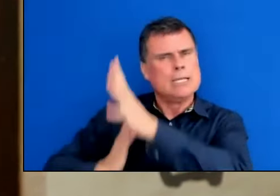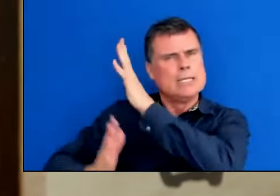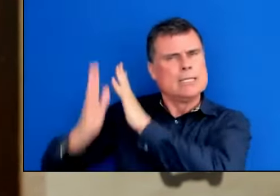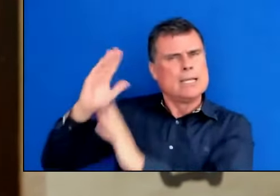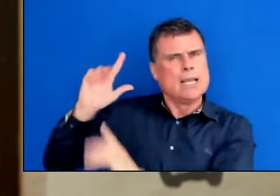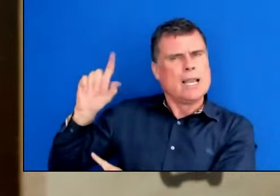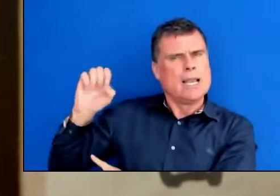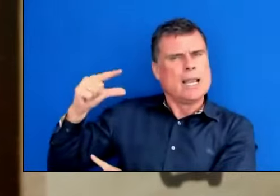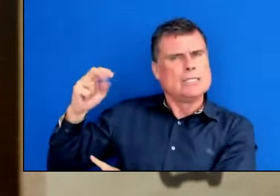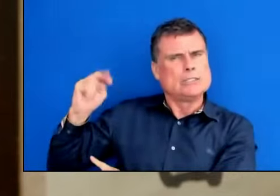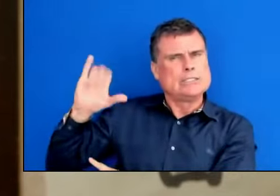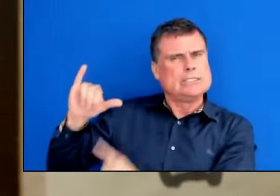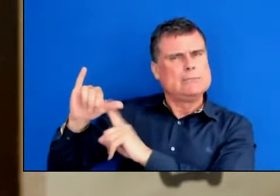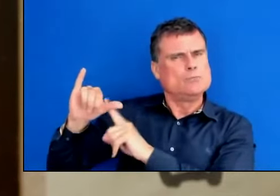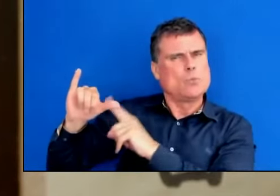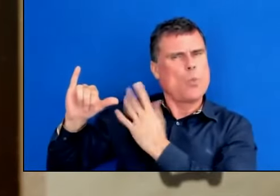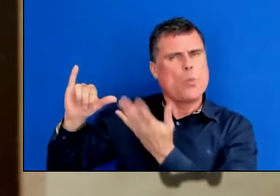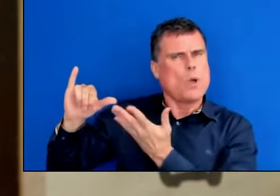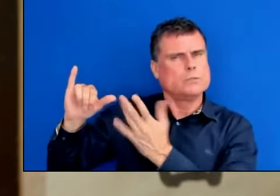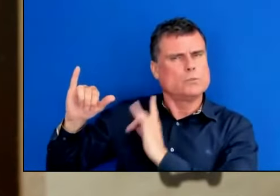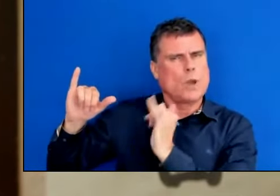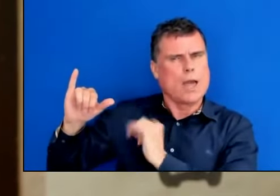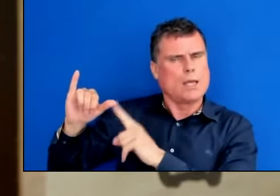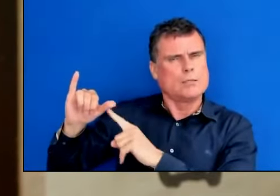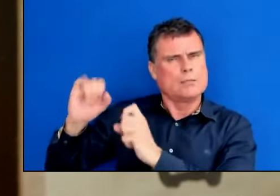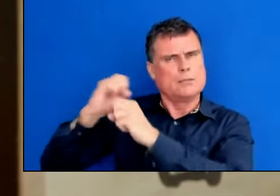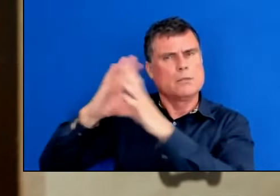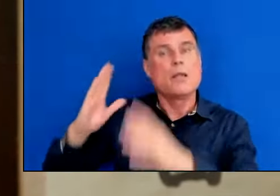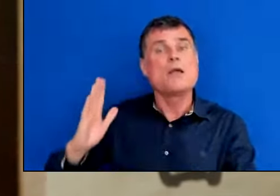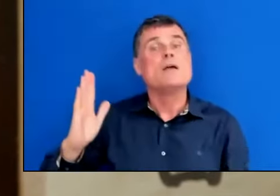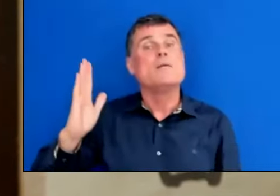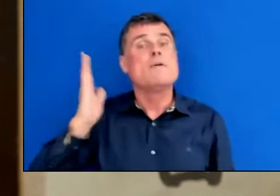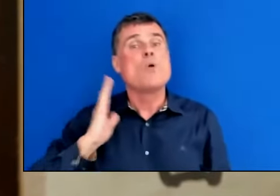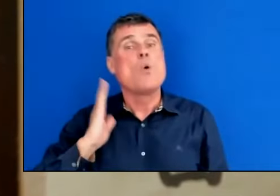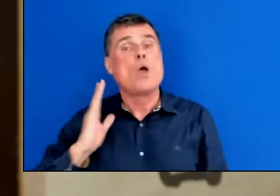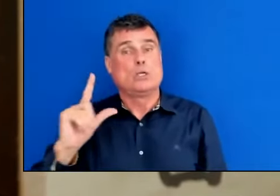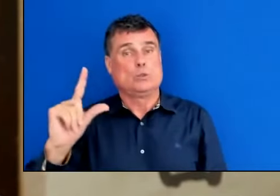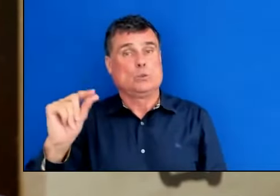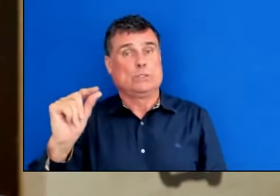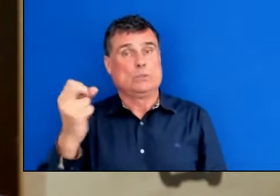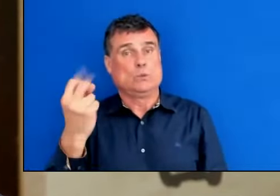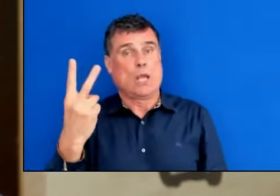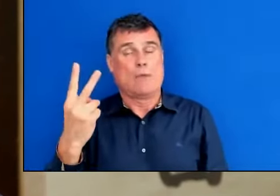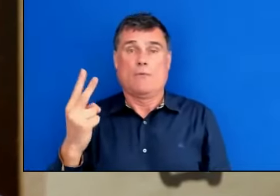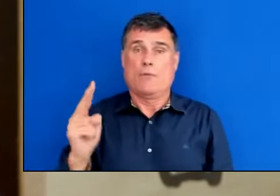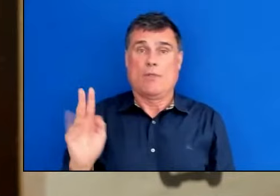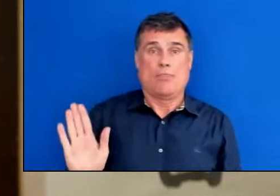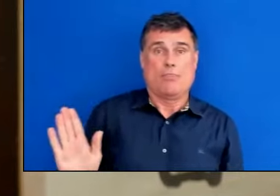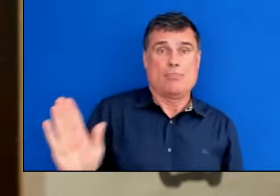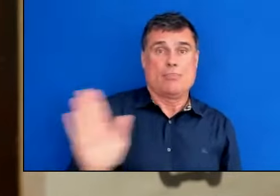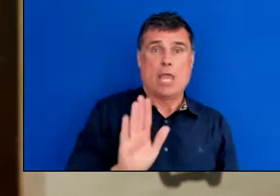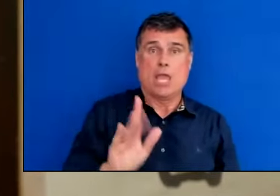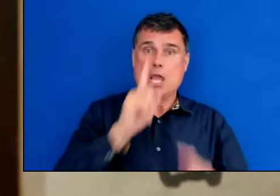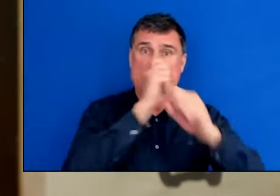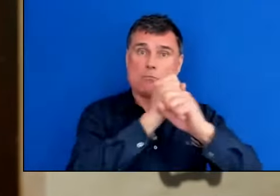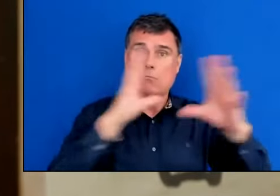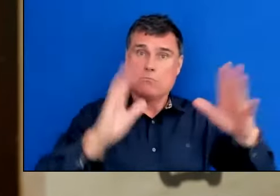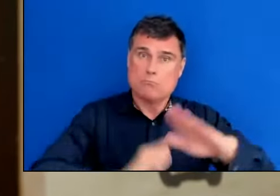a legacy package look like. What could we do to build on the work that Naomi and Adrian and the legislature did